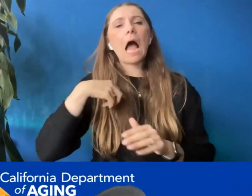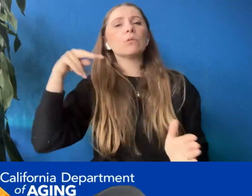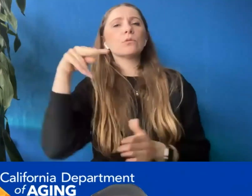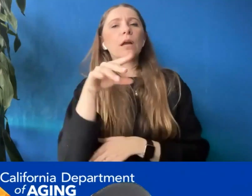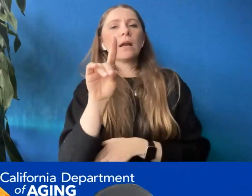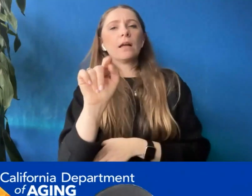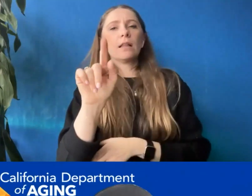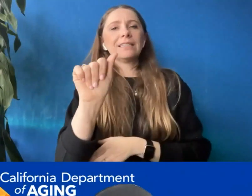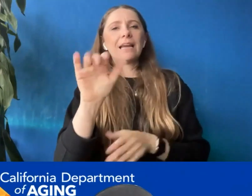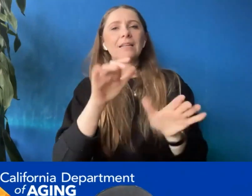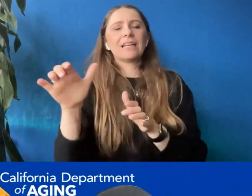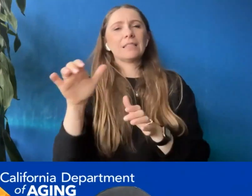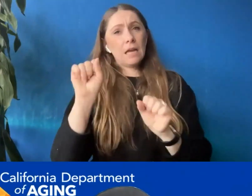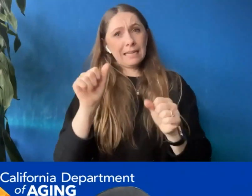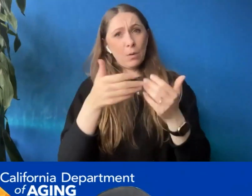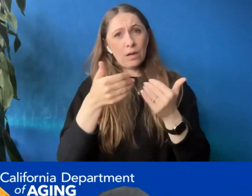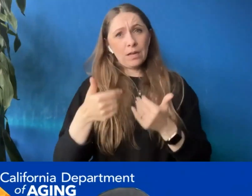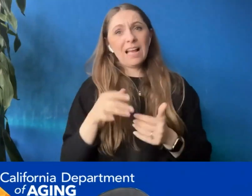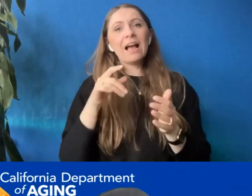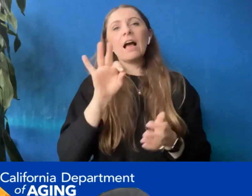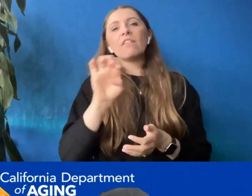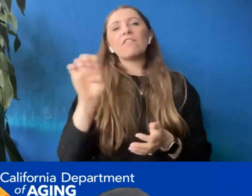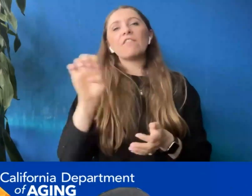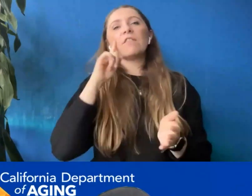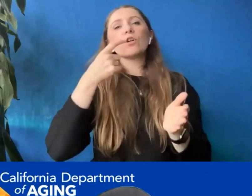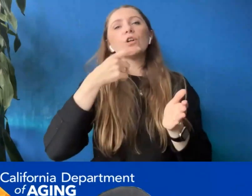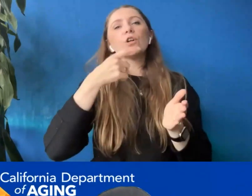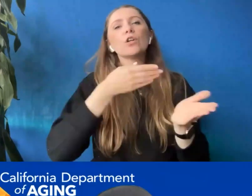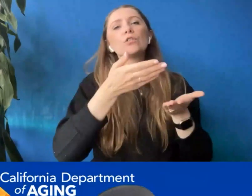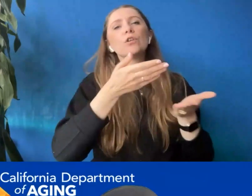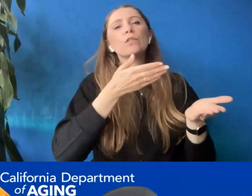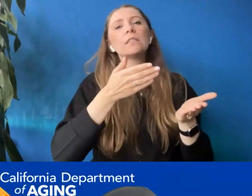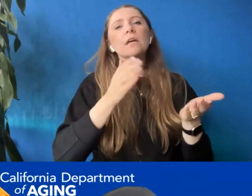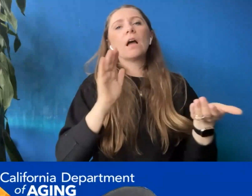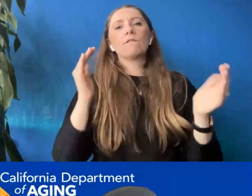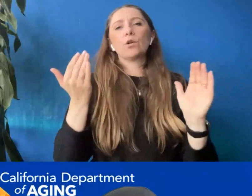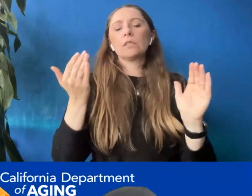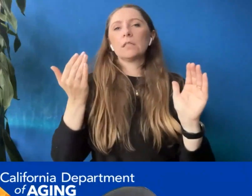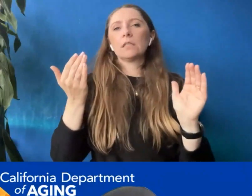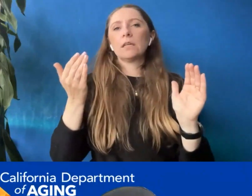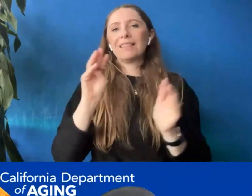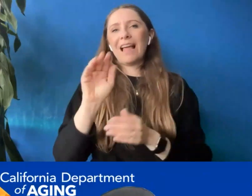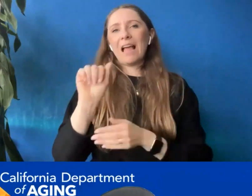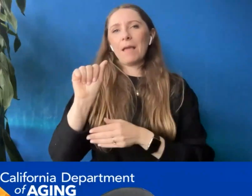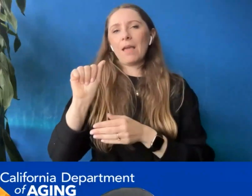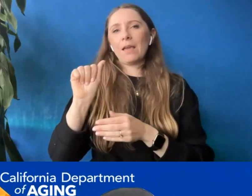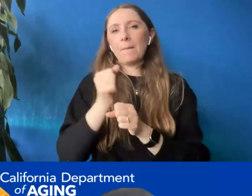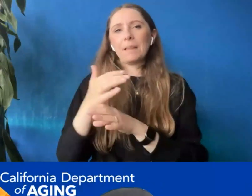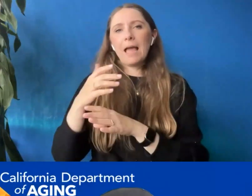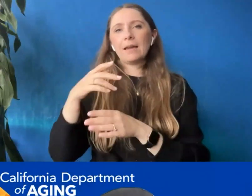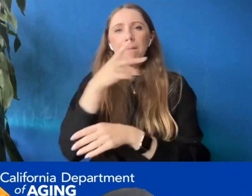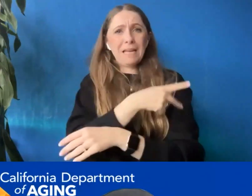to differentiate the fee-for-service versus the duals versus the MA plan patients through this data?